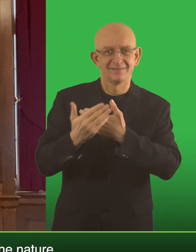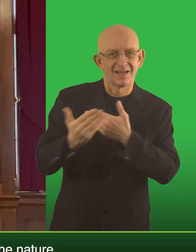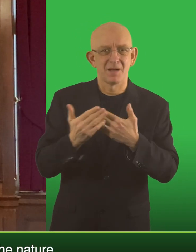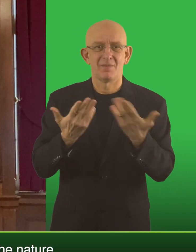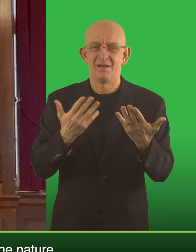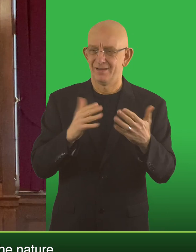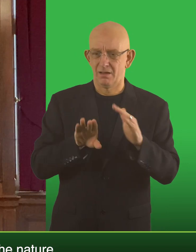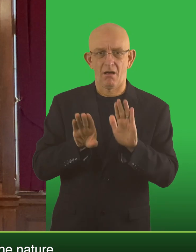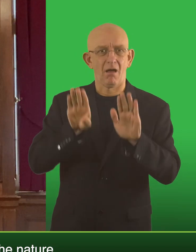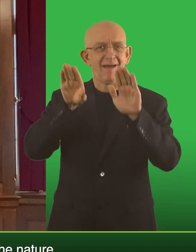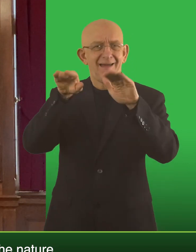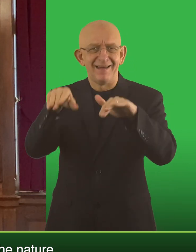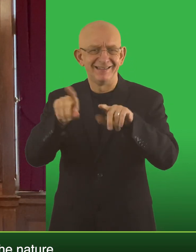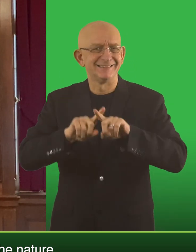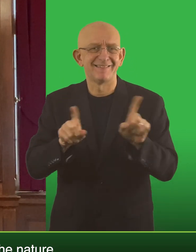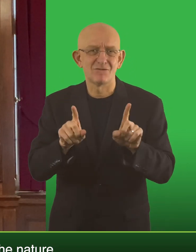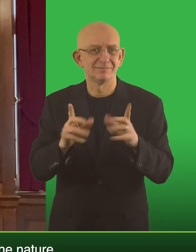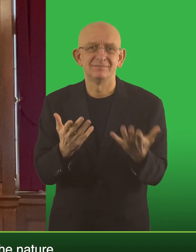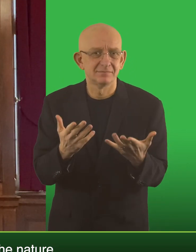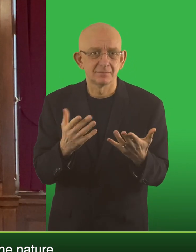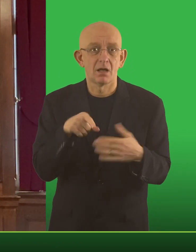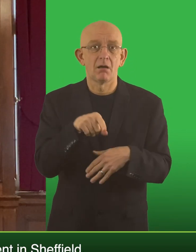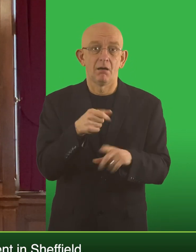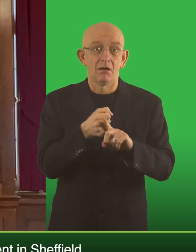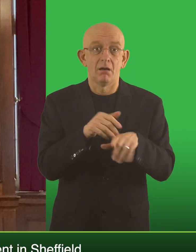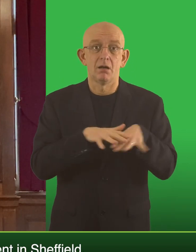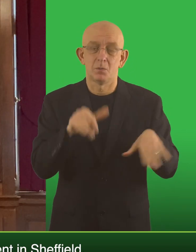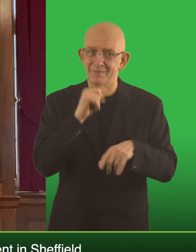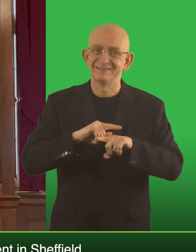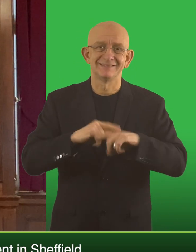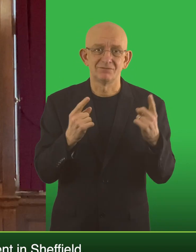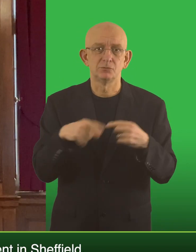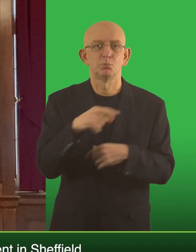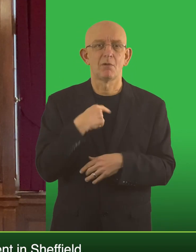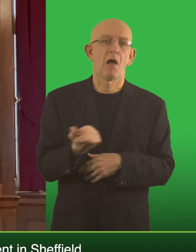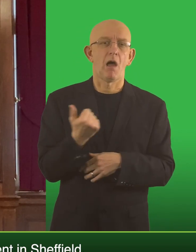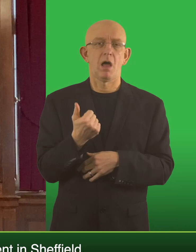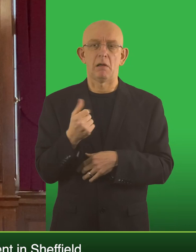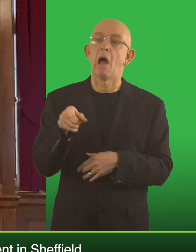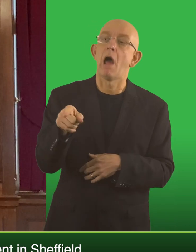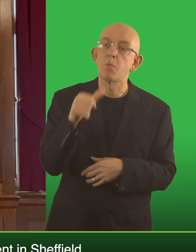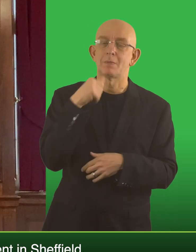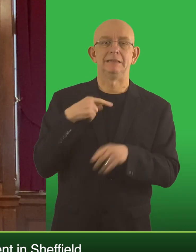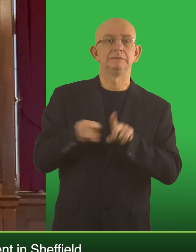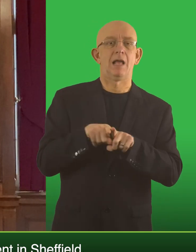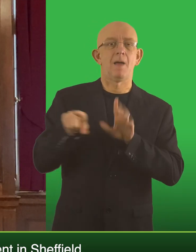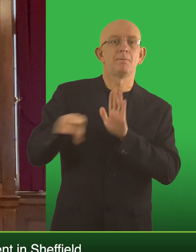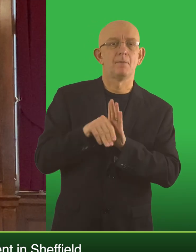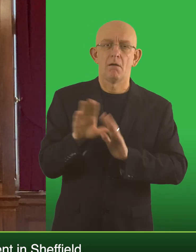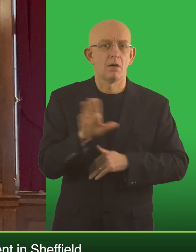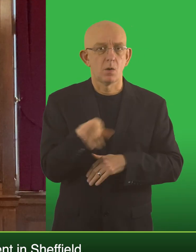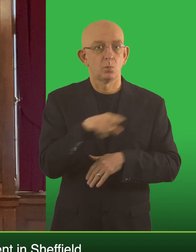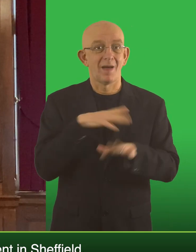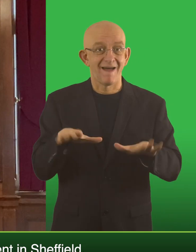the timing and the nature of the curve is different in Sheffield, and thus the impact will be different in Sheffield. So we can't make assumptions based